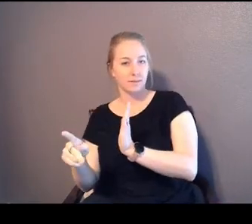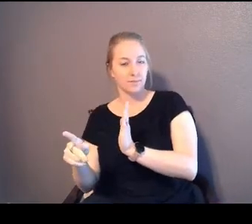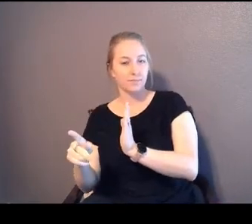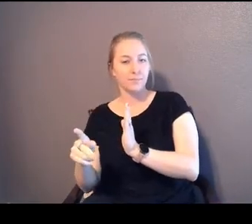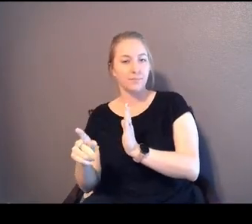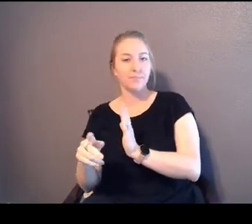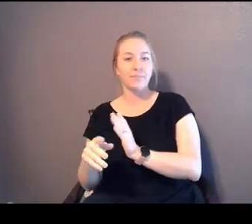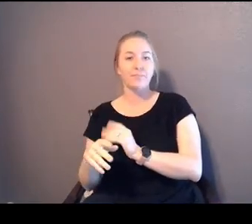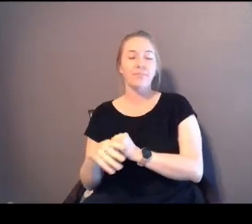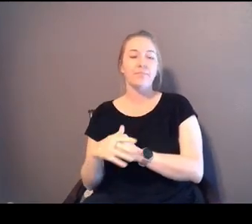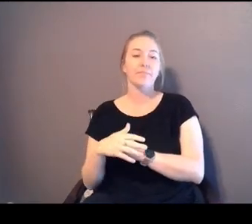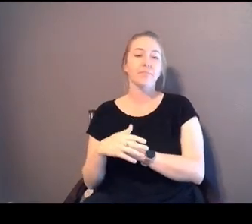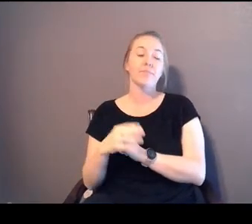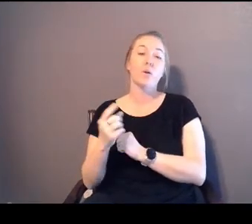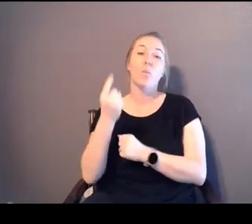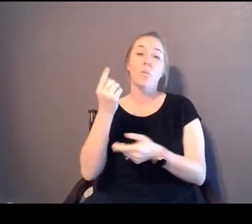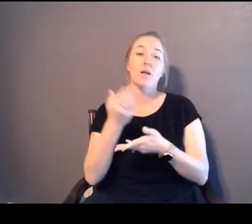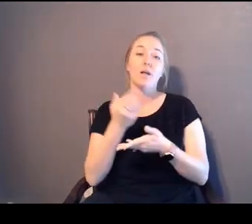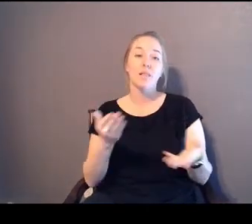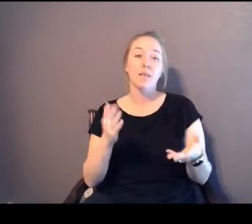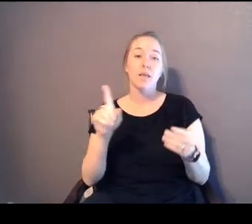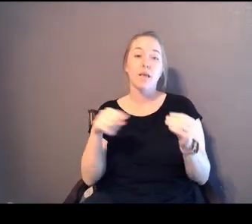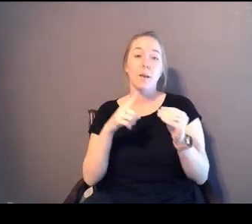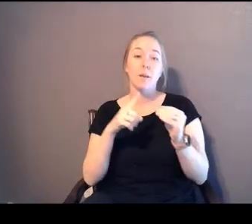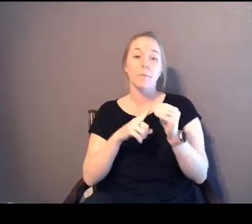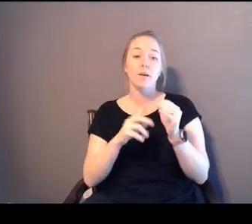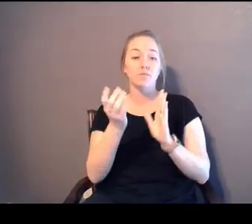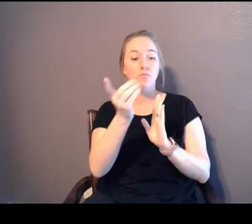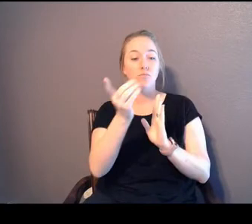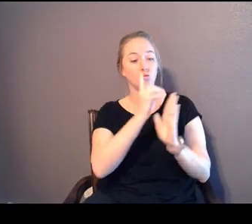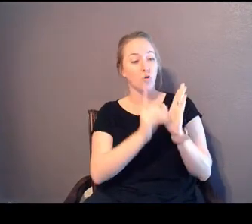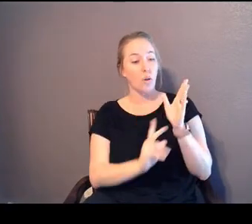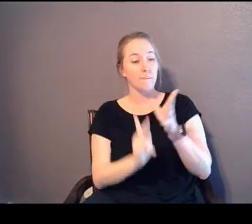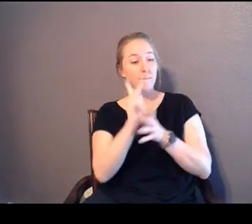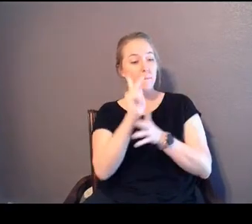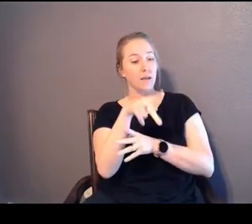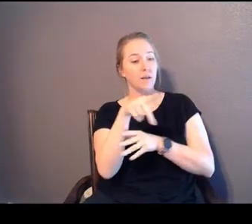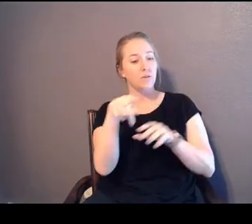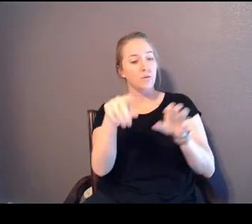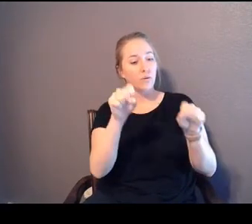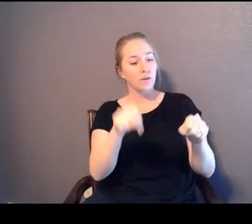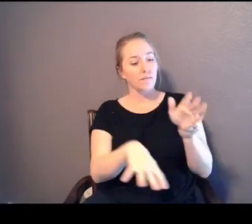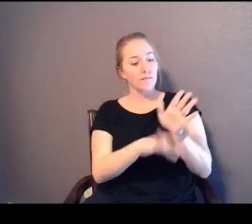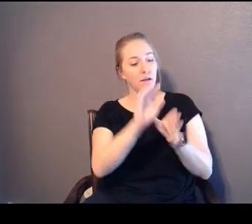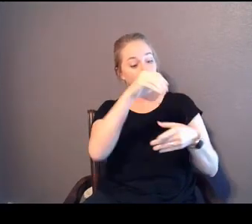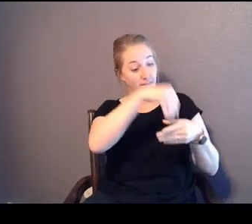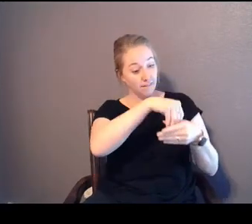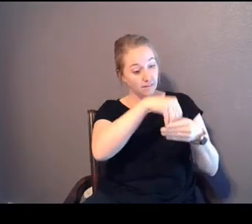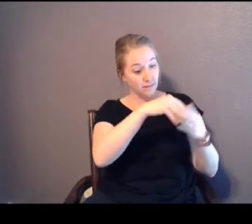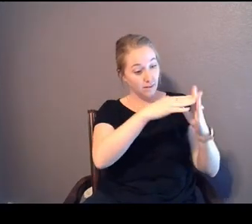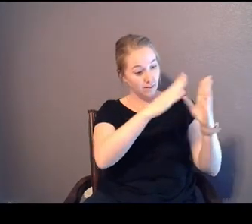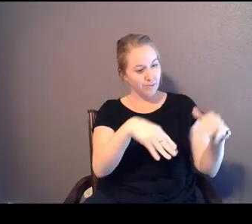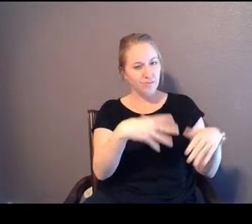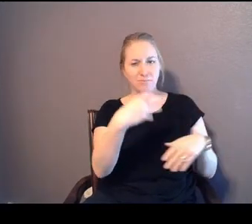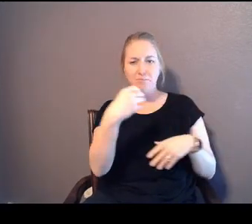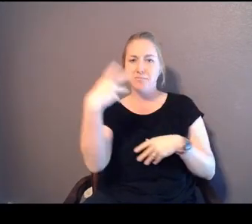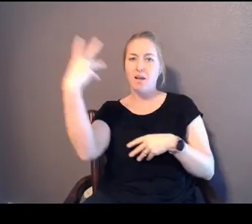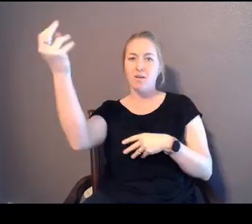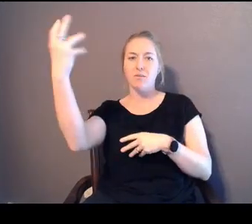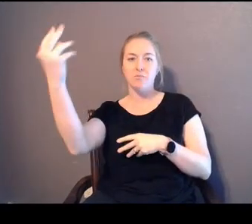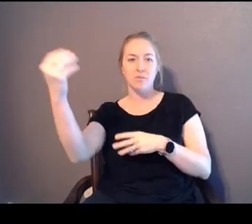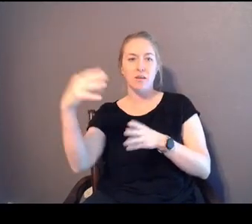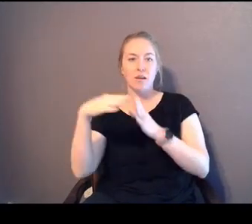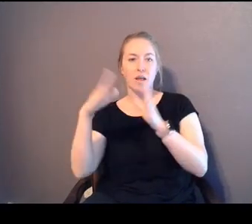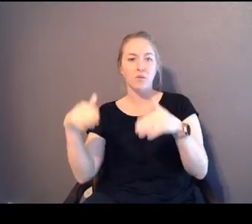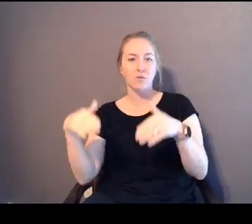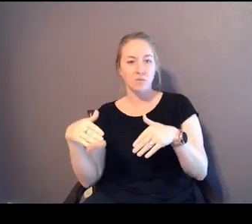One thing that's great about drawing a plant is that you can find a plant inside and you can also find a plant outside. So if you don't have a plant in your house,